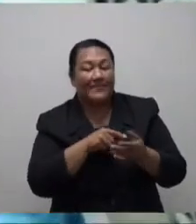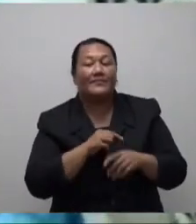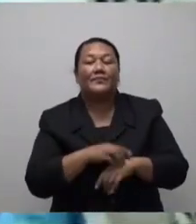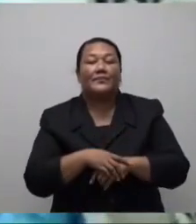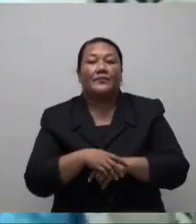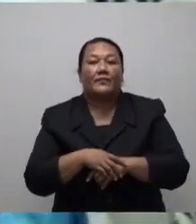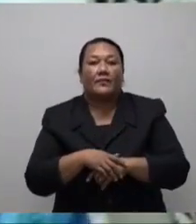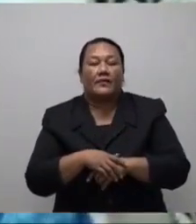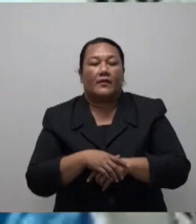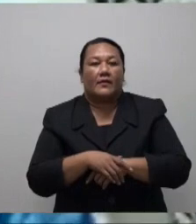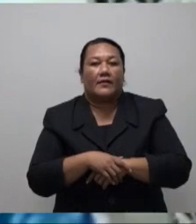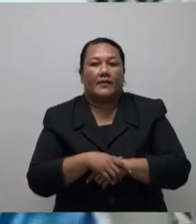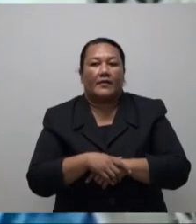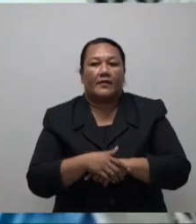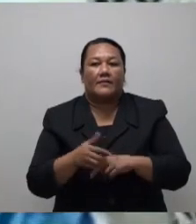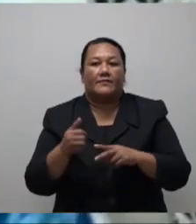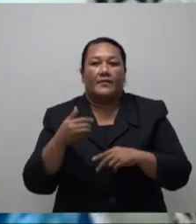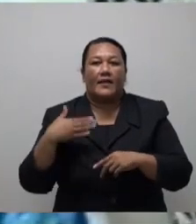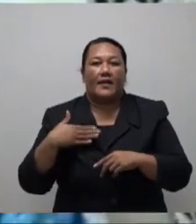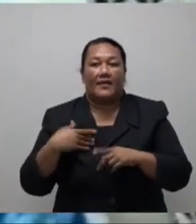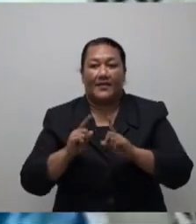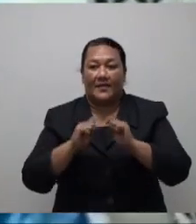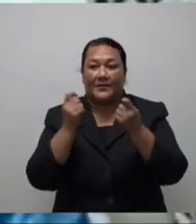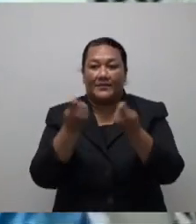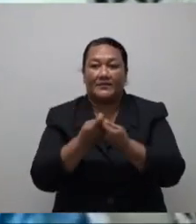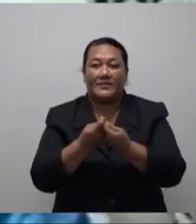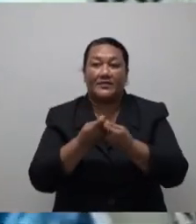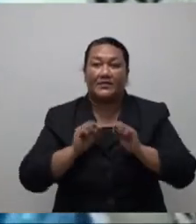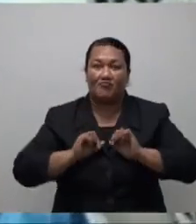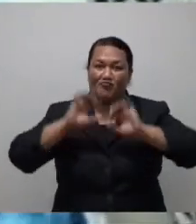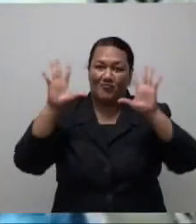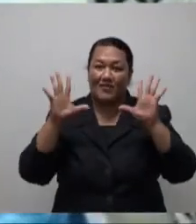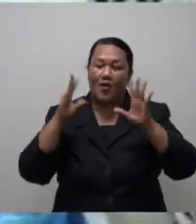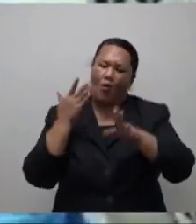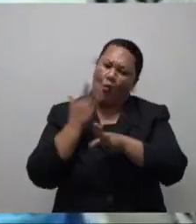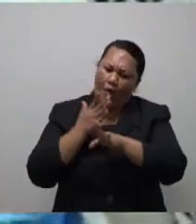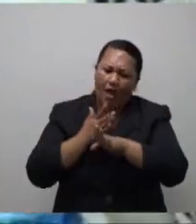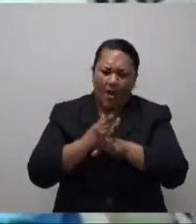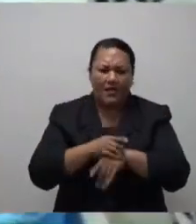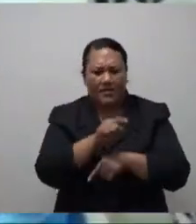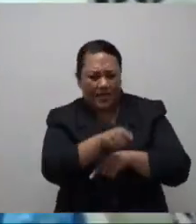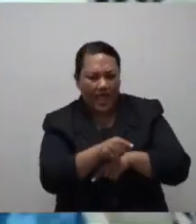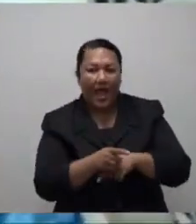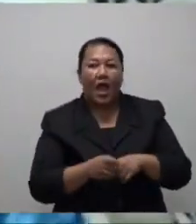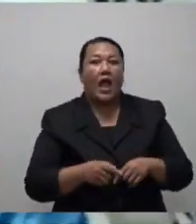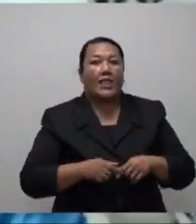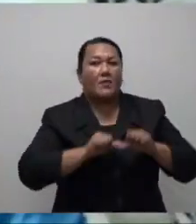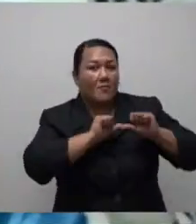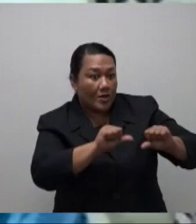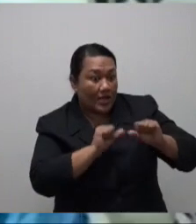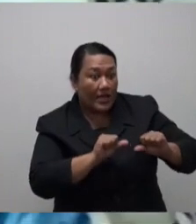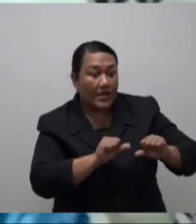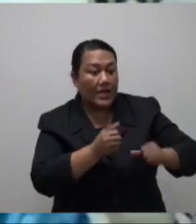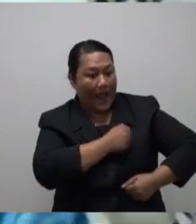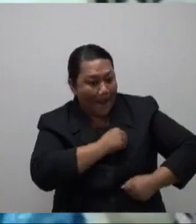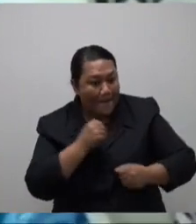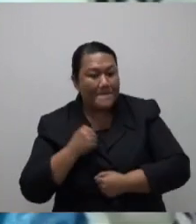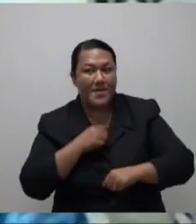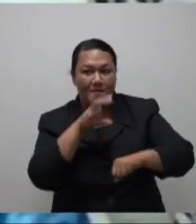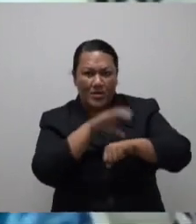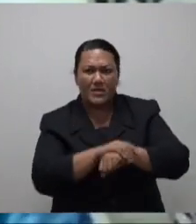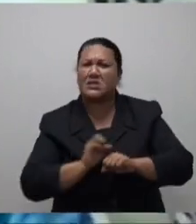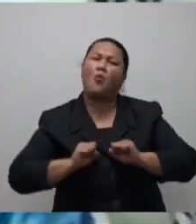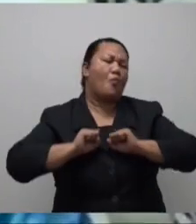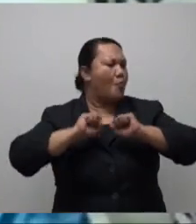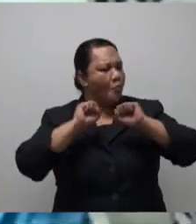willing. The frontline workers are willing. The discipline forces are willing. The